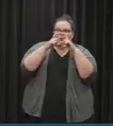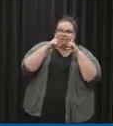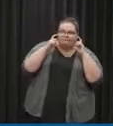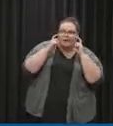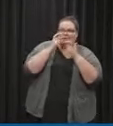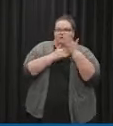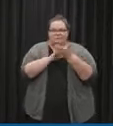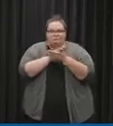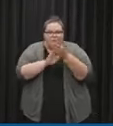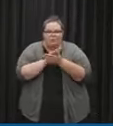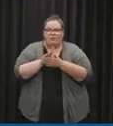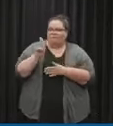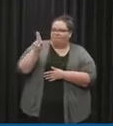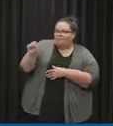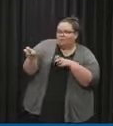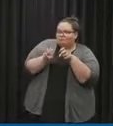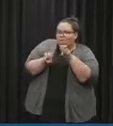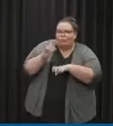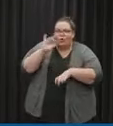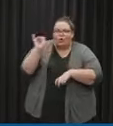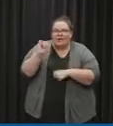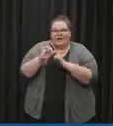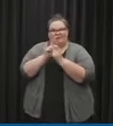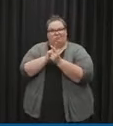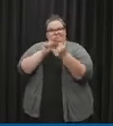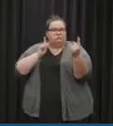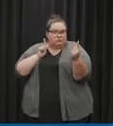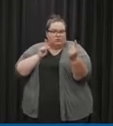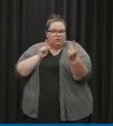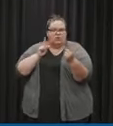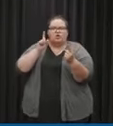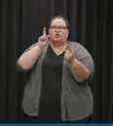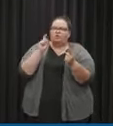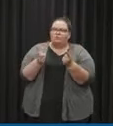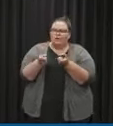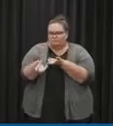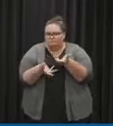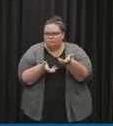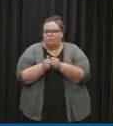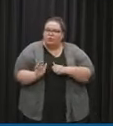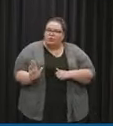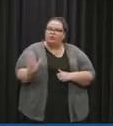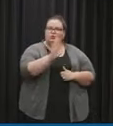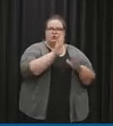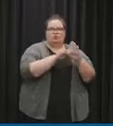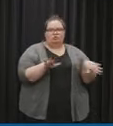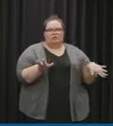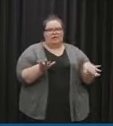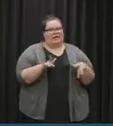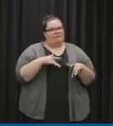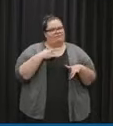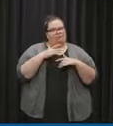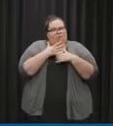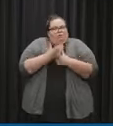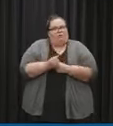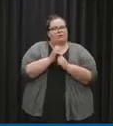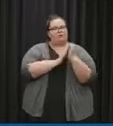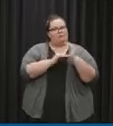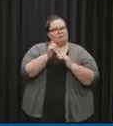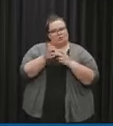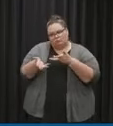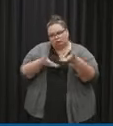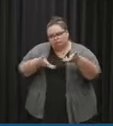what the transportation is going to be like, and the physical distancing. So we do need to have those conversations with our kids, and we need to be comfortable with that information.